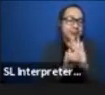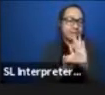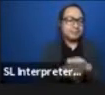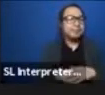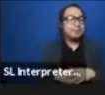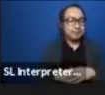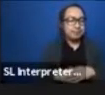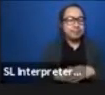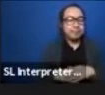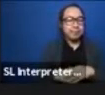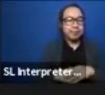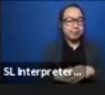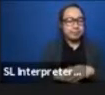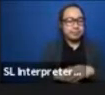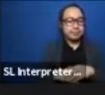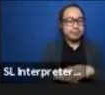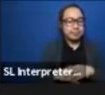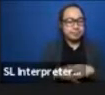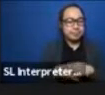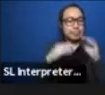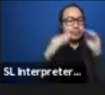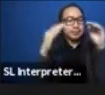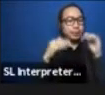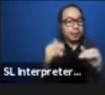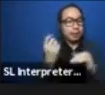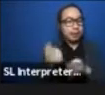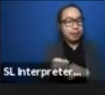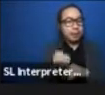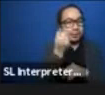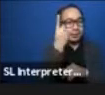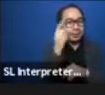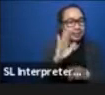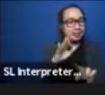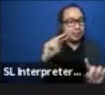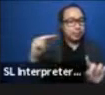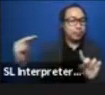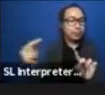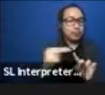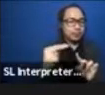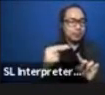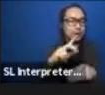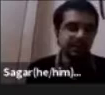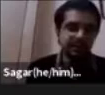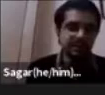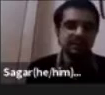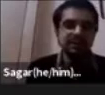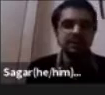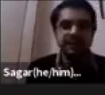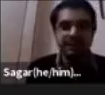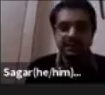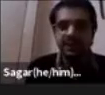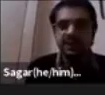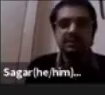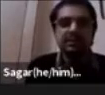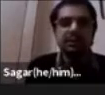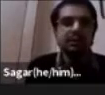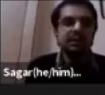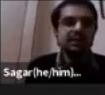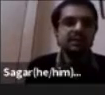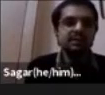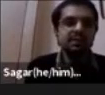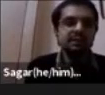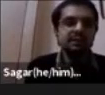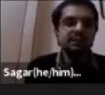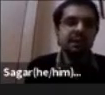thereof, obviously understanding with their perceptions around consent, sexual health, contraception, and the violence that takes place. So